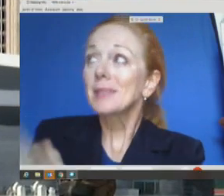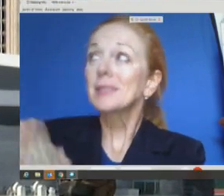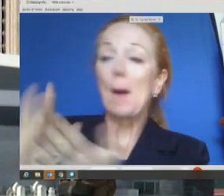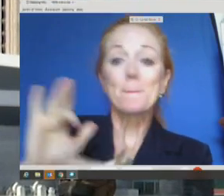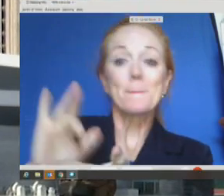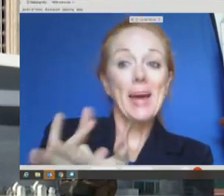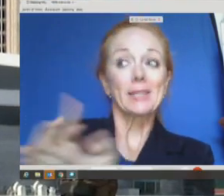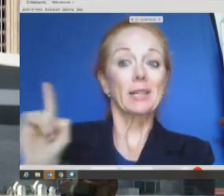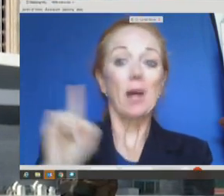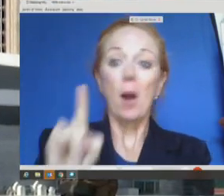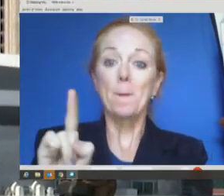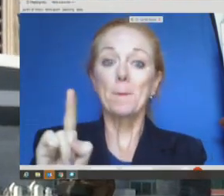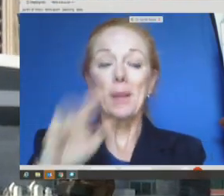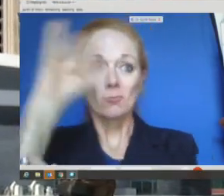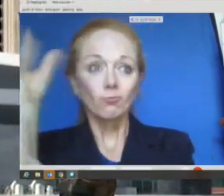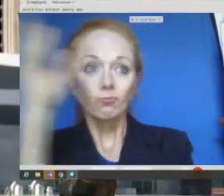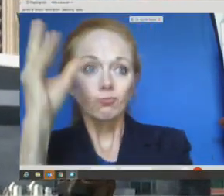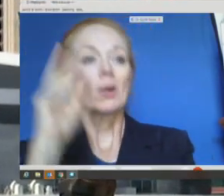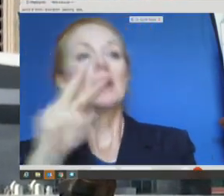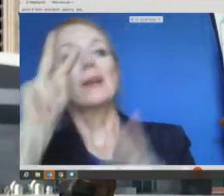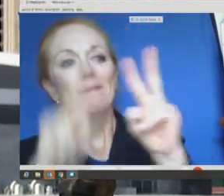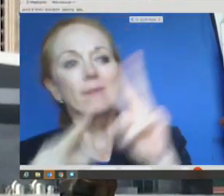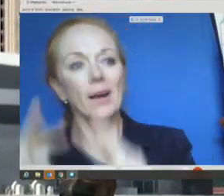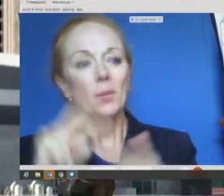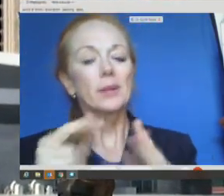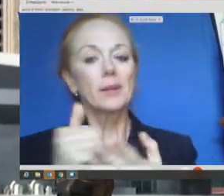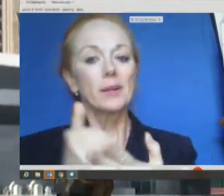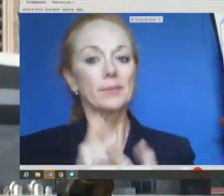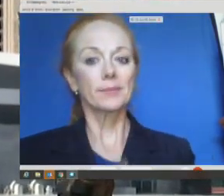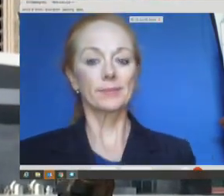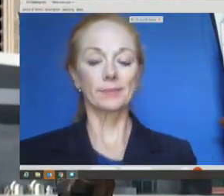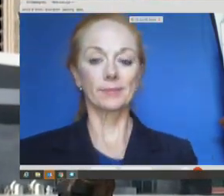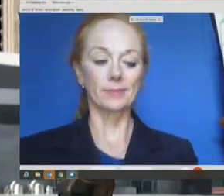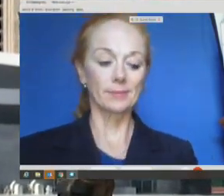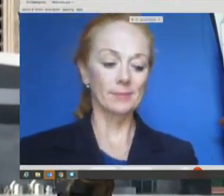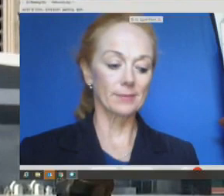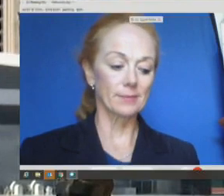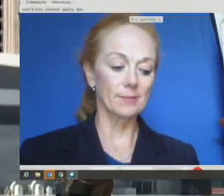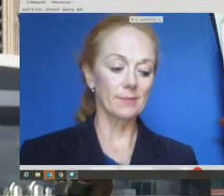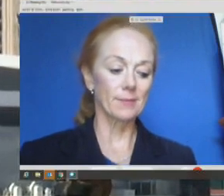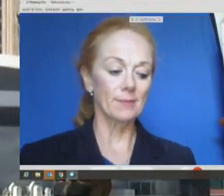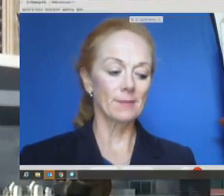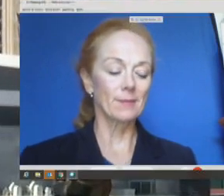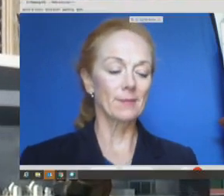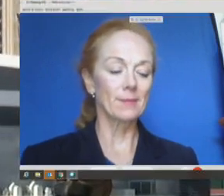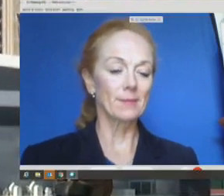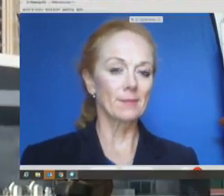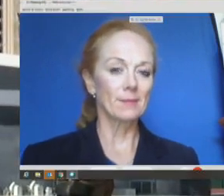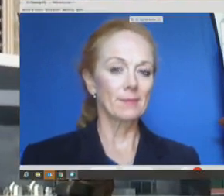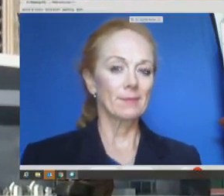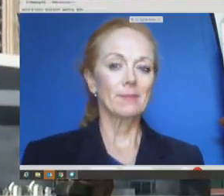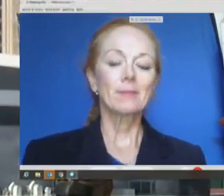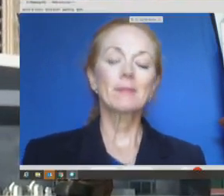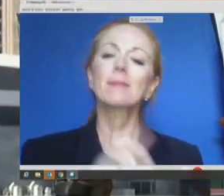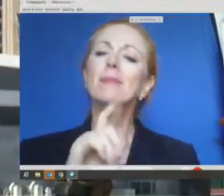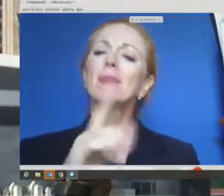weren't officers cited for termination until 8 months later, right before this public release? So the question is, why weren't officers cited